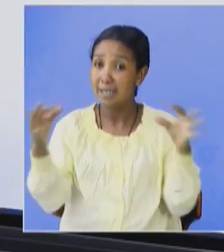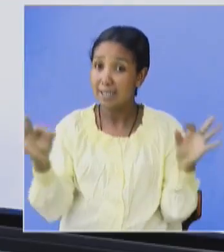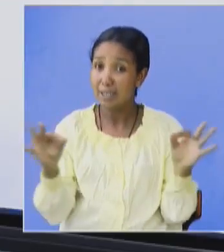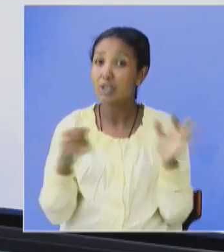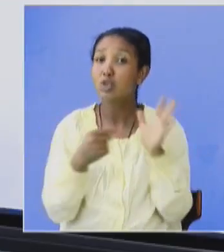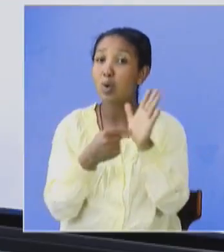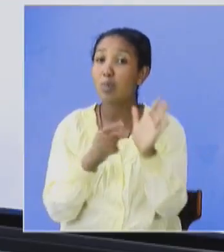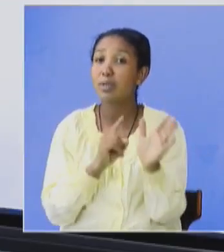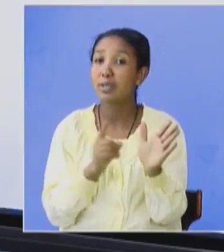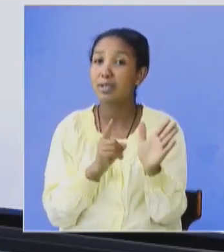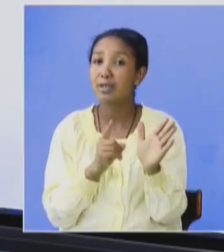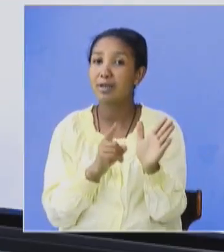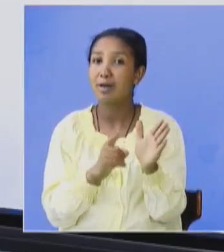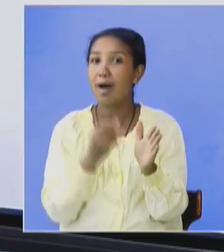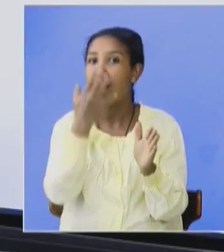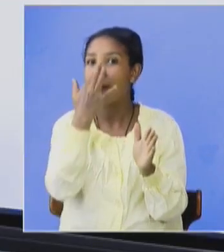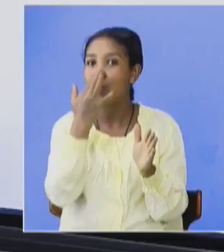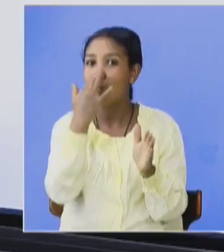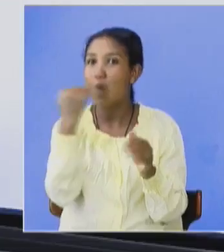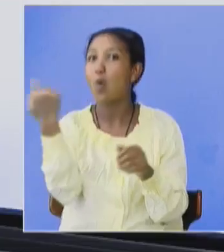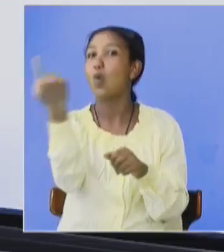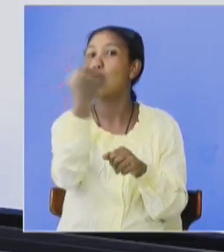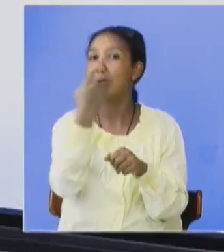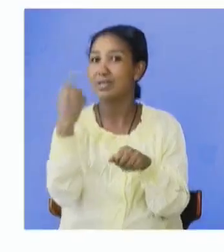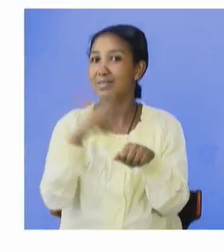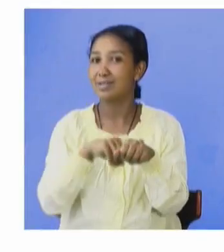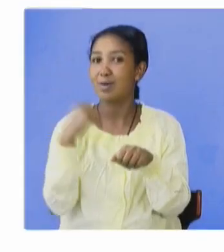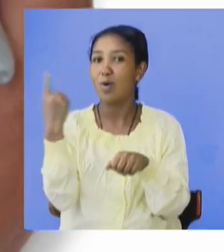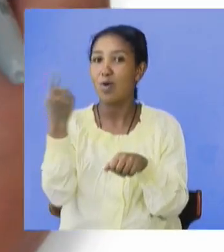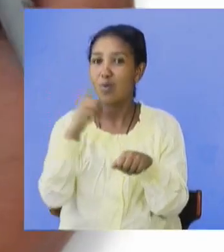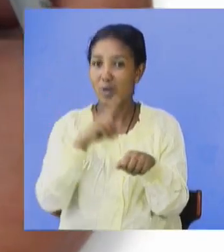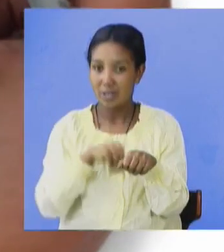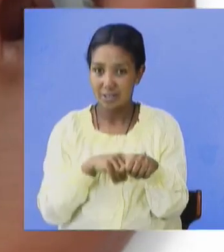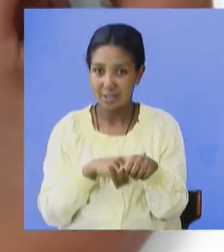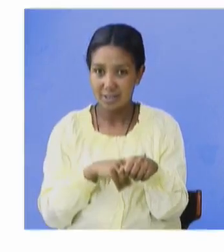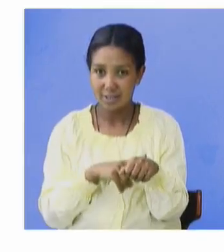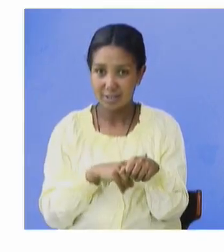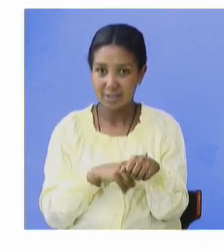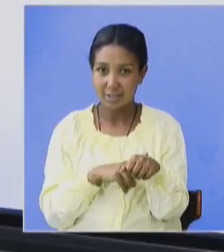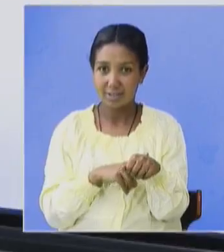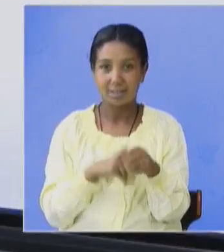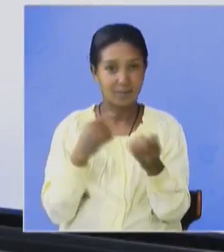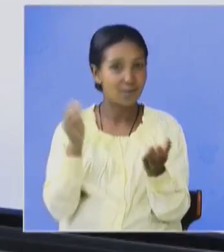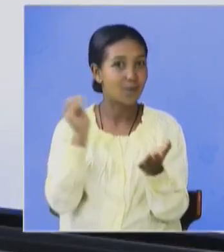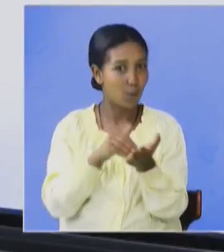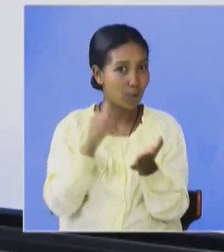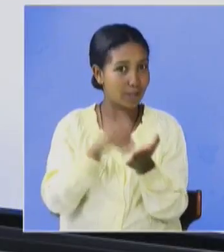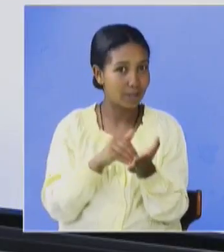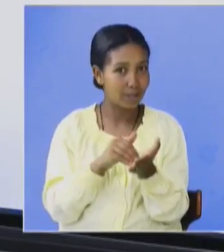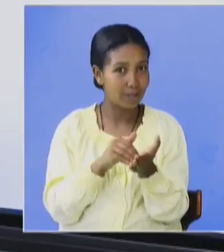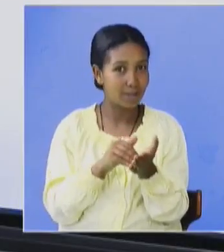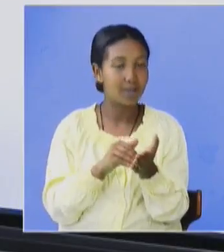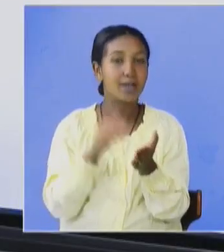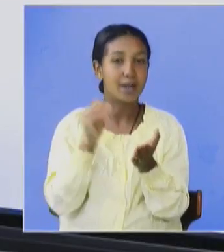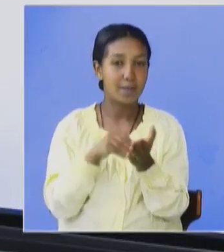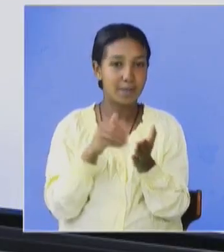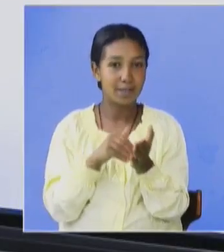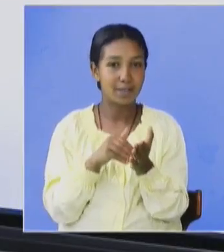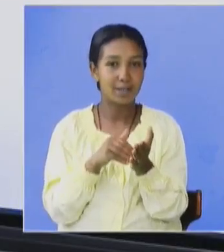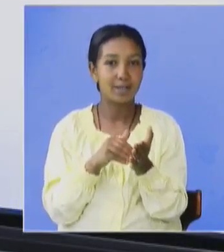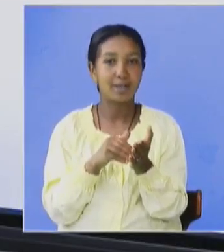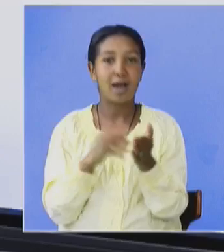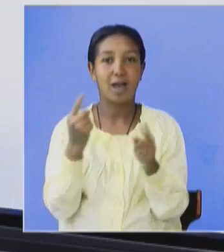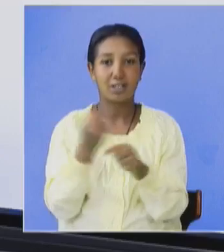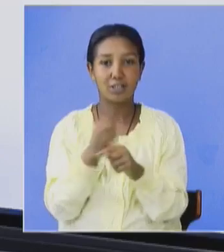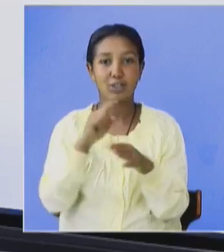show habitual action because it is every day, that frequent and repeated